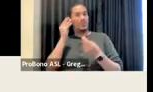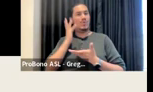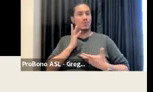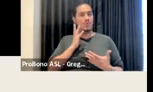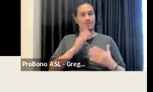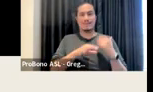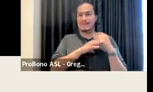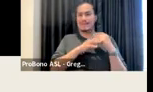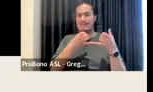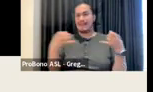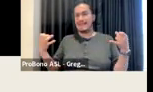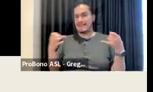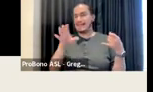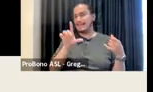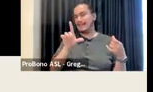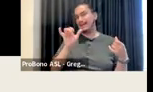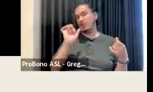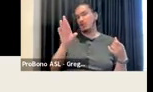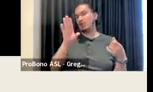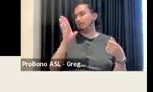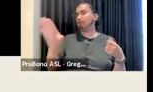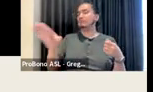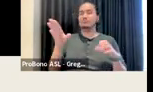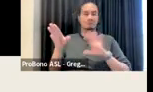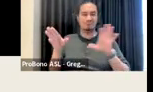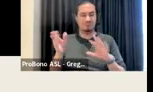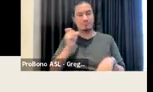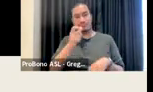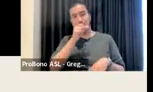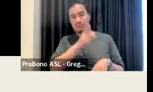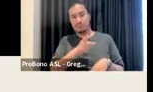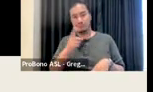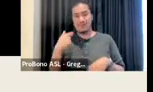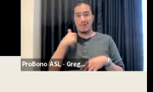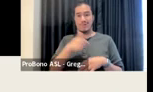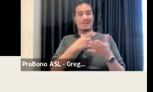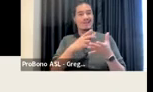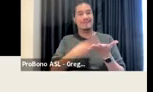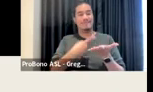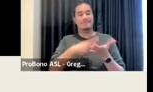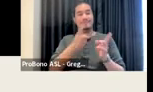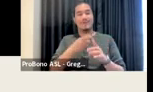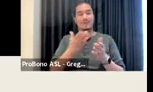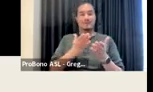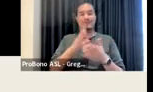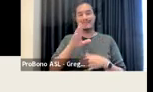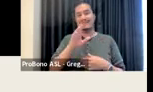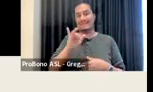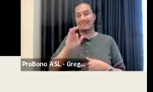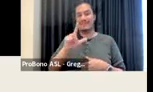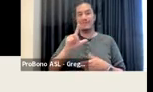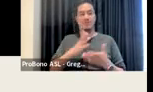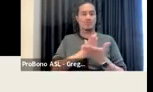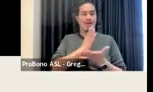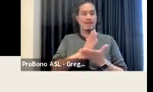tell history in a very linear way, or like I like to think about the way we talk about like the Civil Rights Act, right? It was like, first there was slavery,